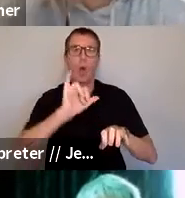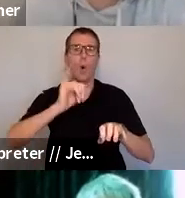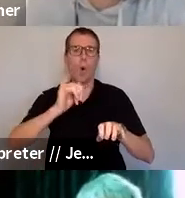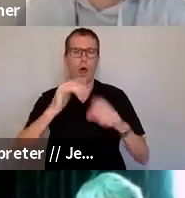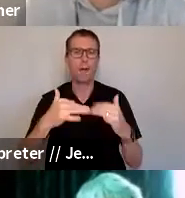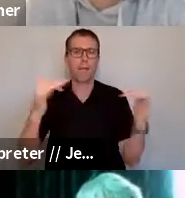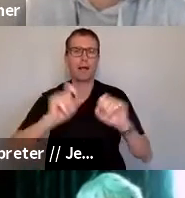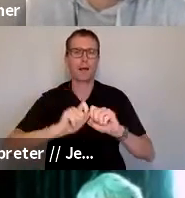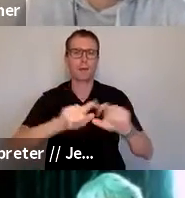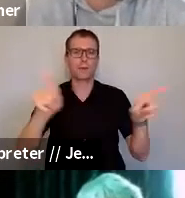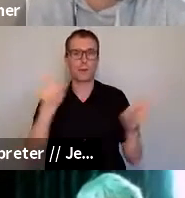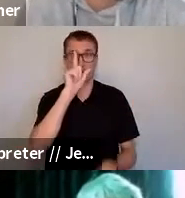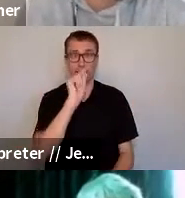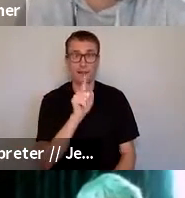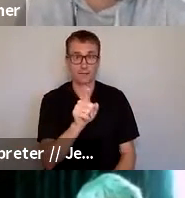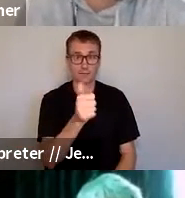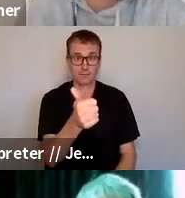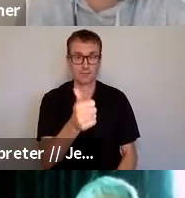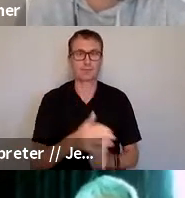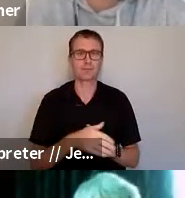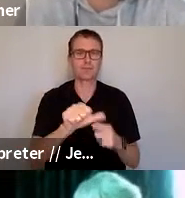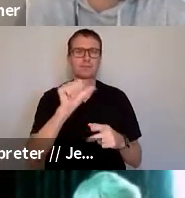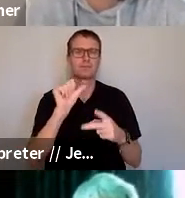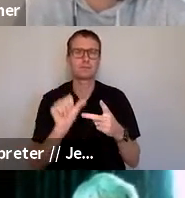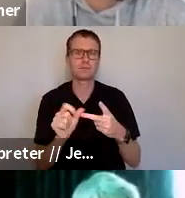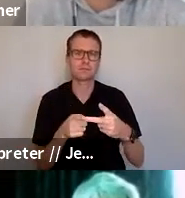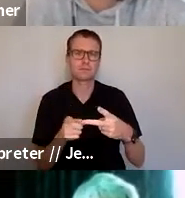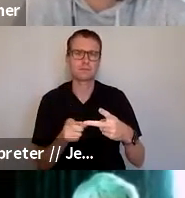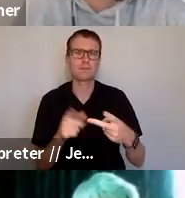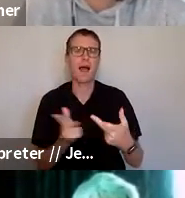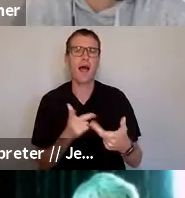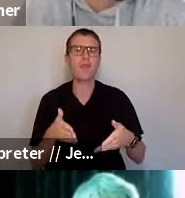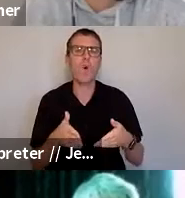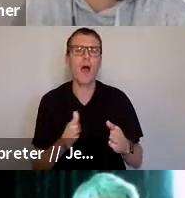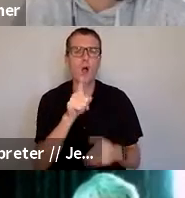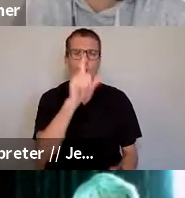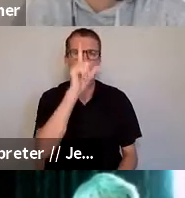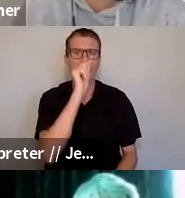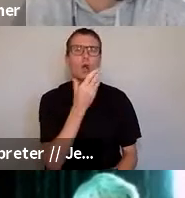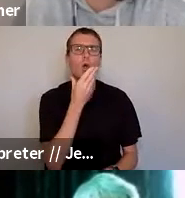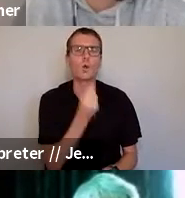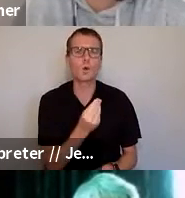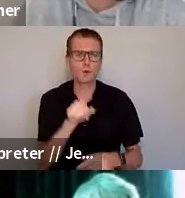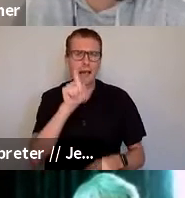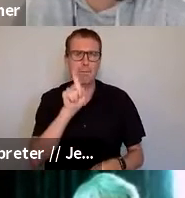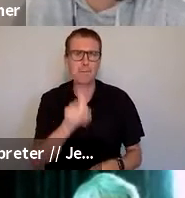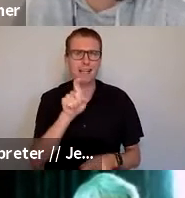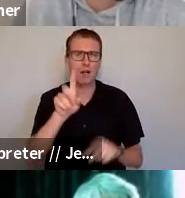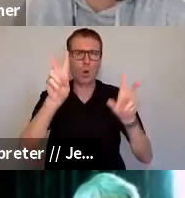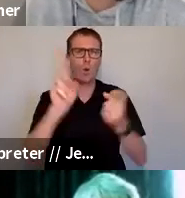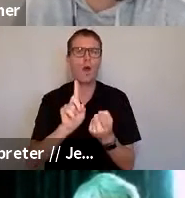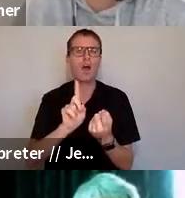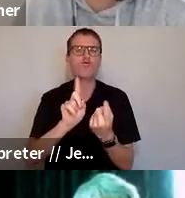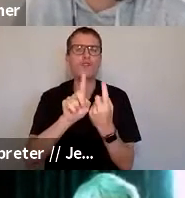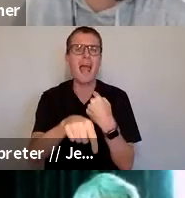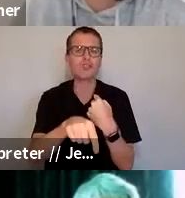The other way that you can let us know that you'd like to speak is by using the reactions button, where there's a